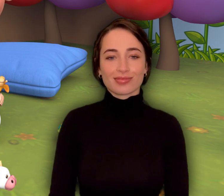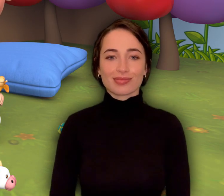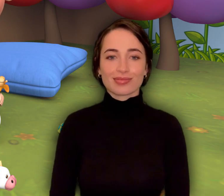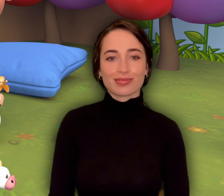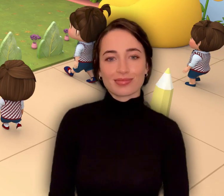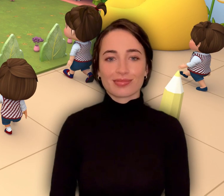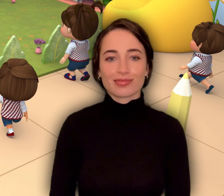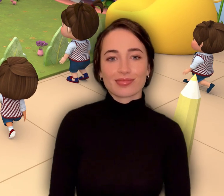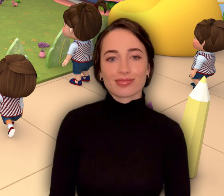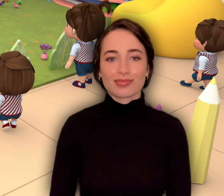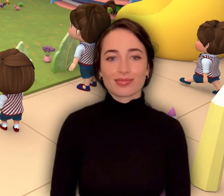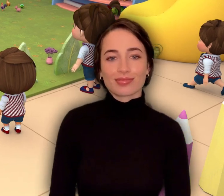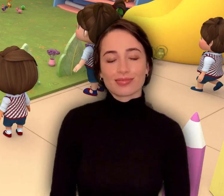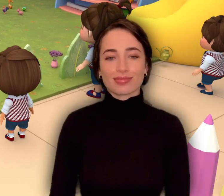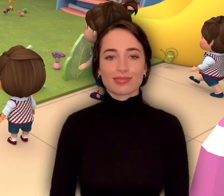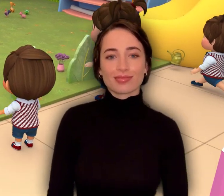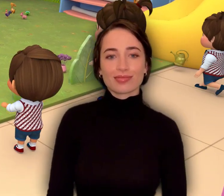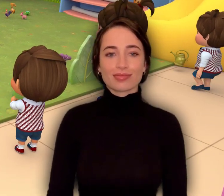Farm